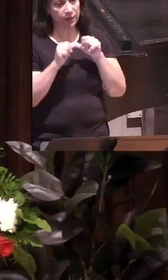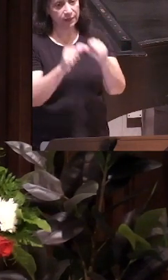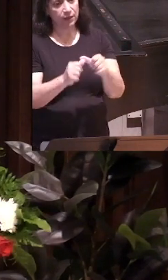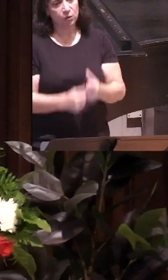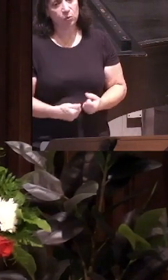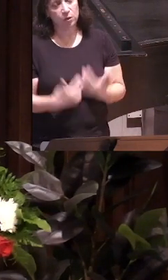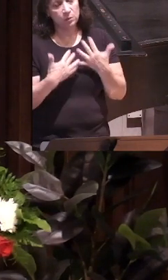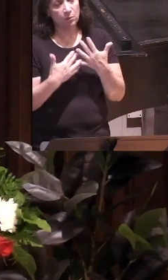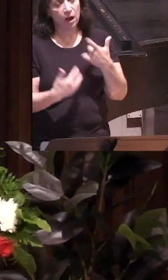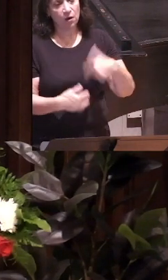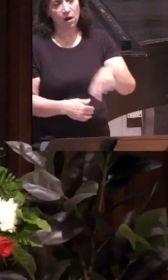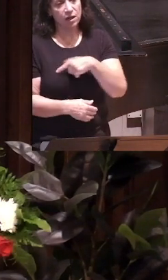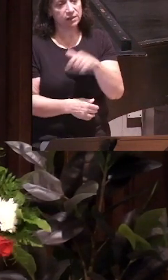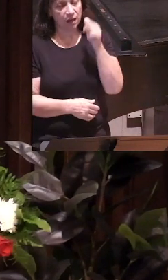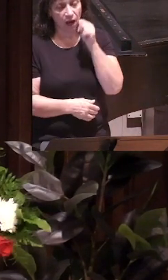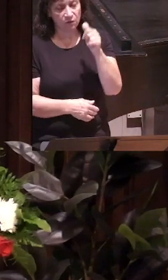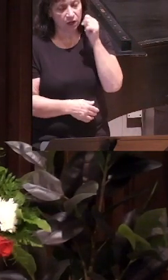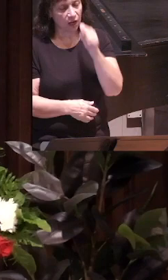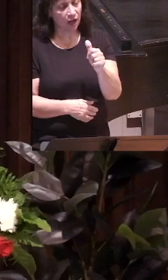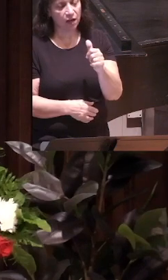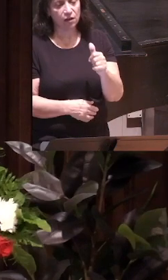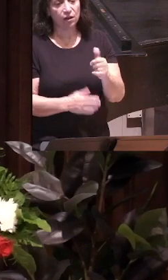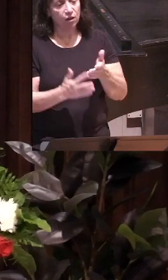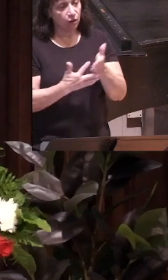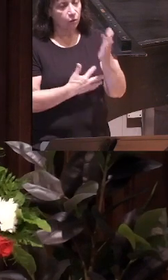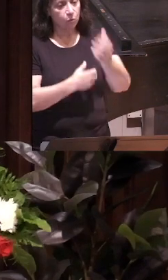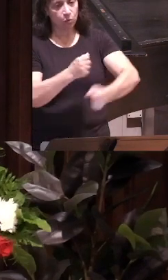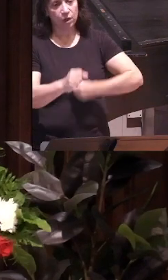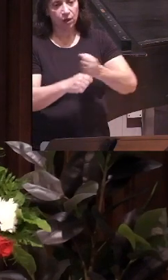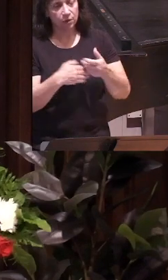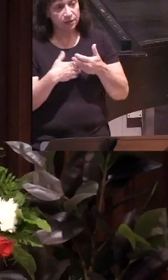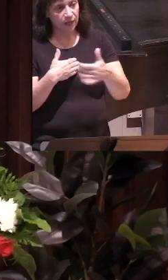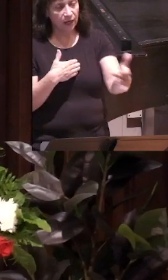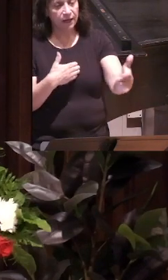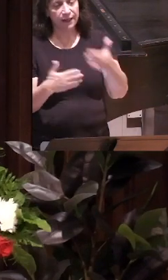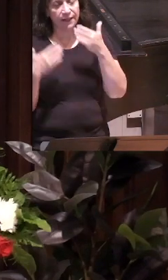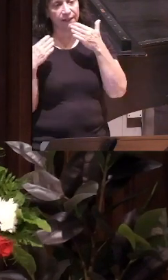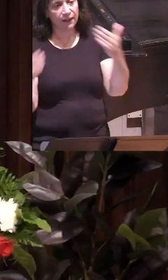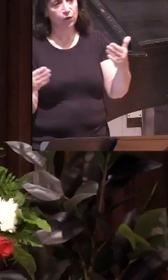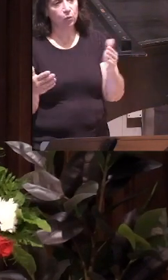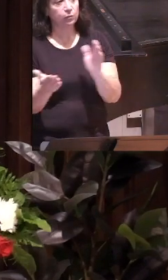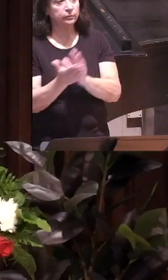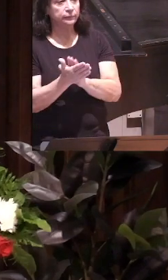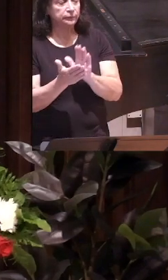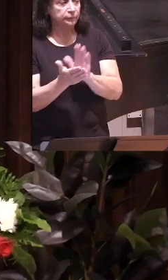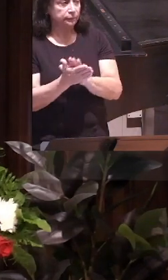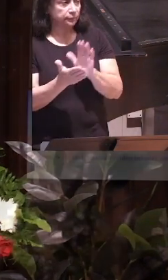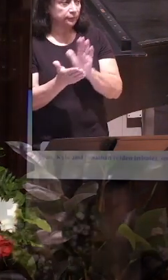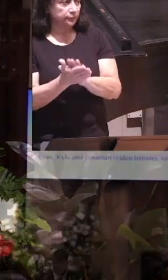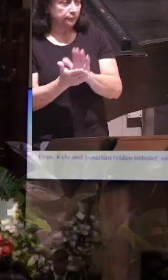inspire us every day for the years ahead. Thank you.